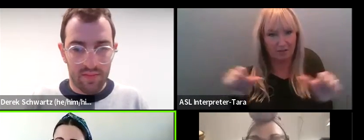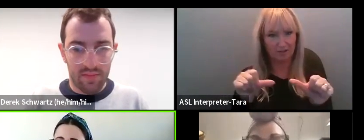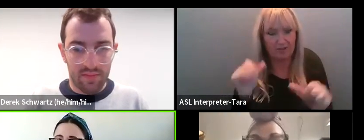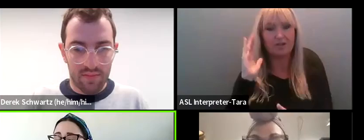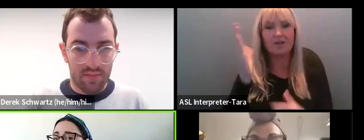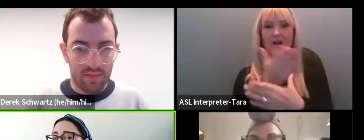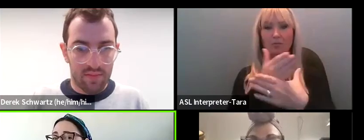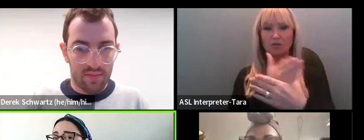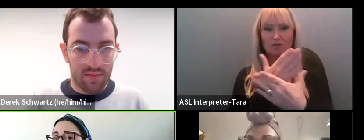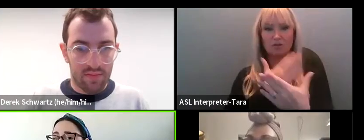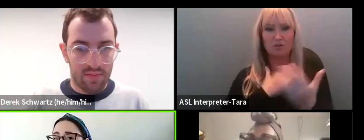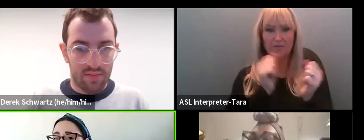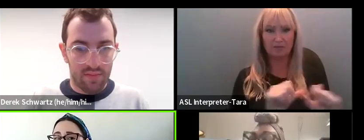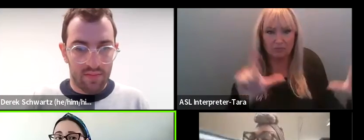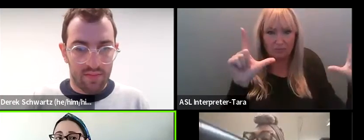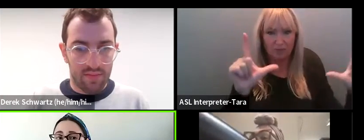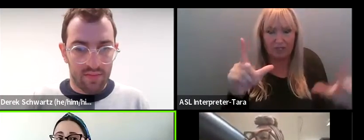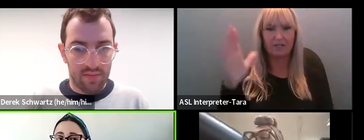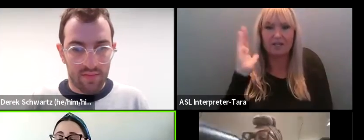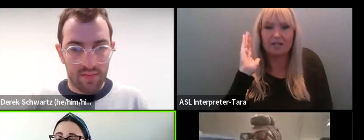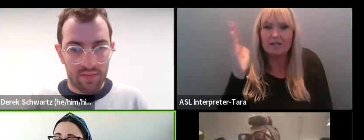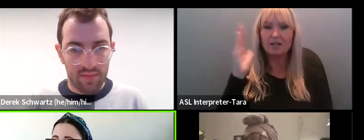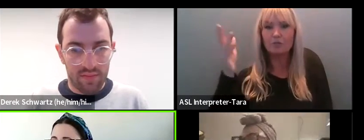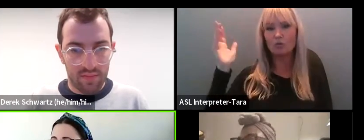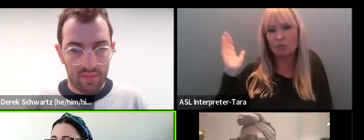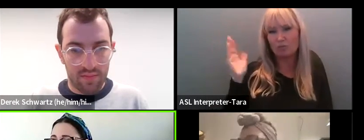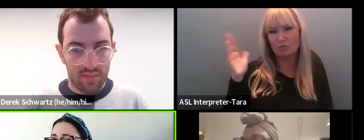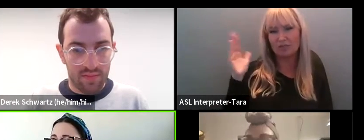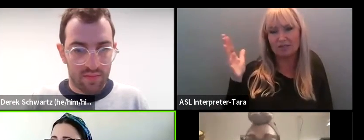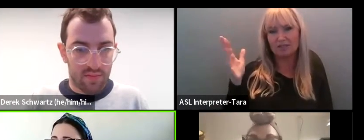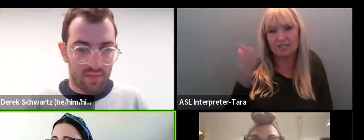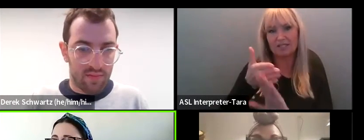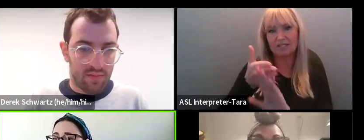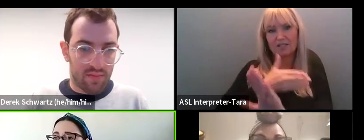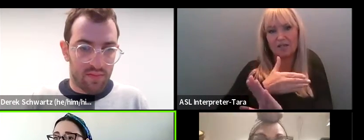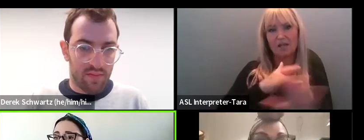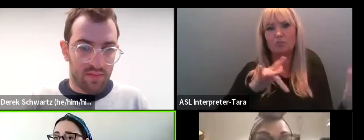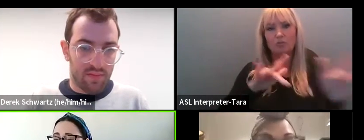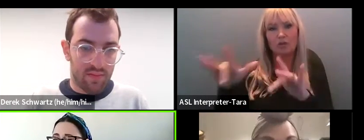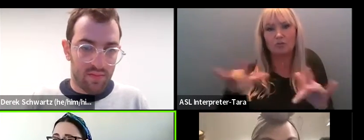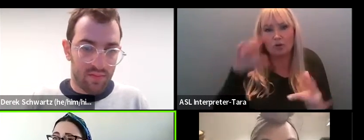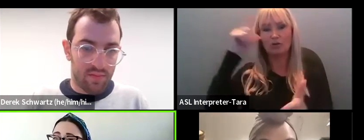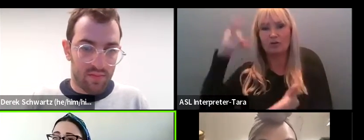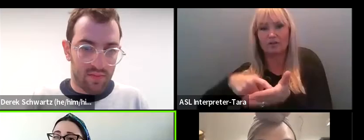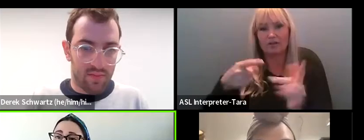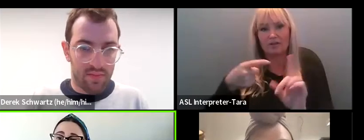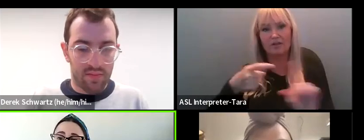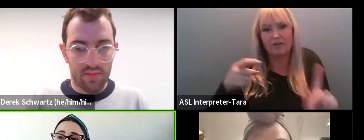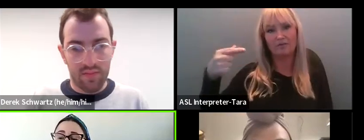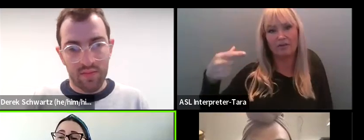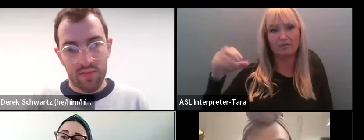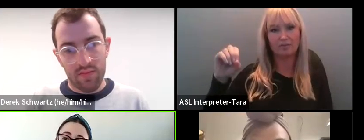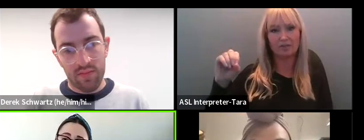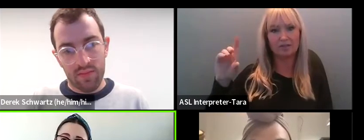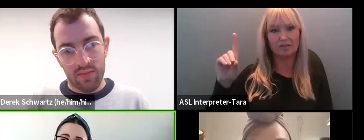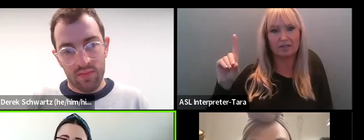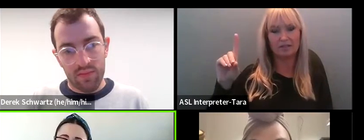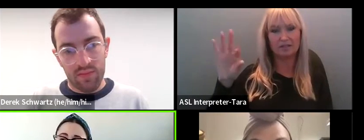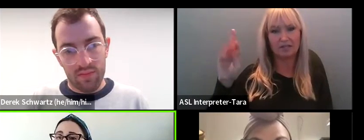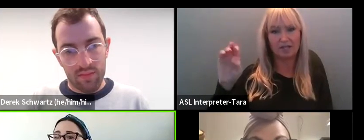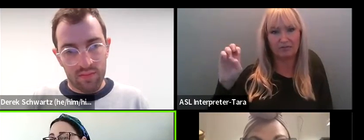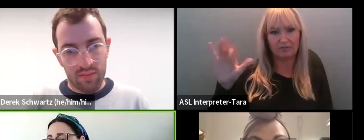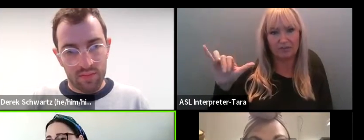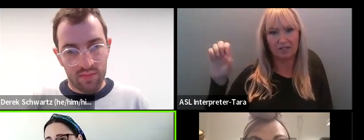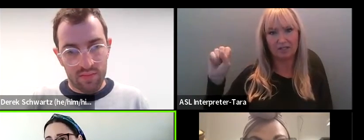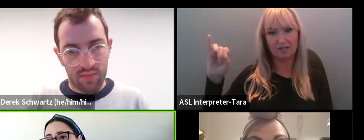my screen and I am going to present a pre-recorded acknowledgement from Godfrey Simmons, who is the artistic